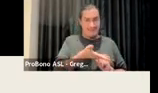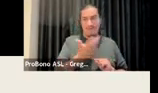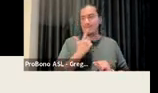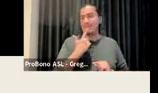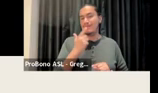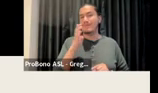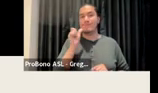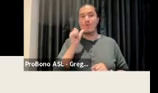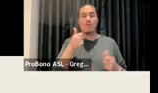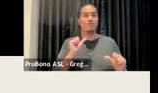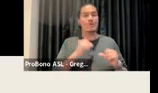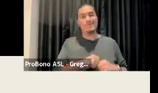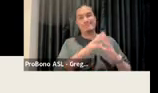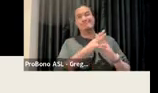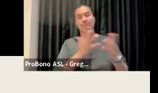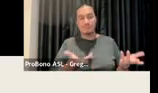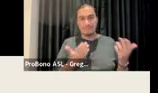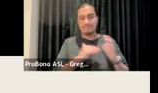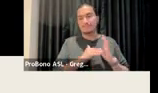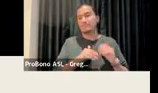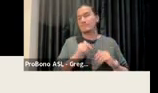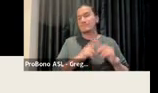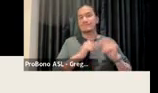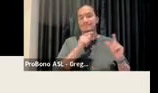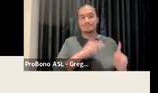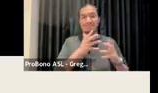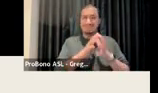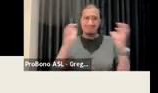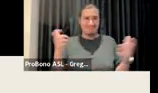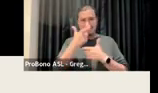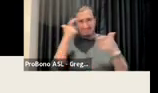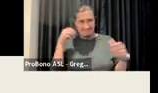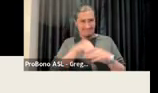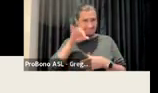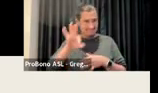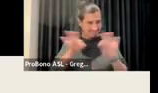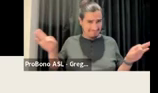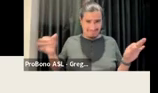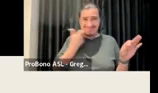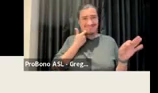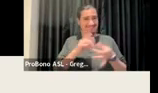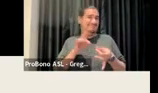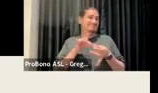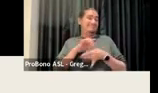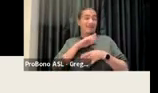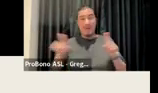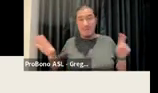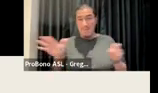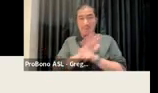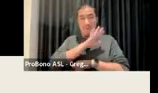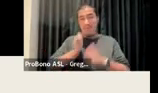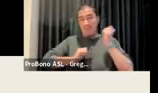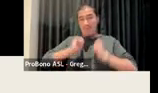trying to rebuild. There is a lot of trauma in that sentence that I just said, but the whole play is